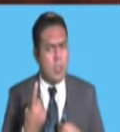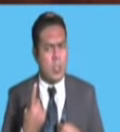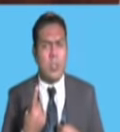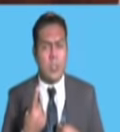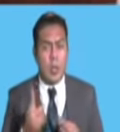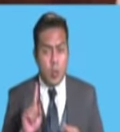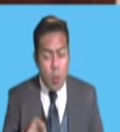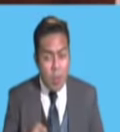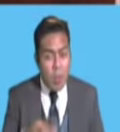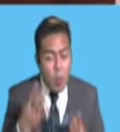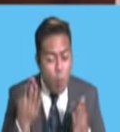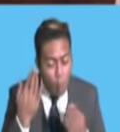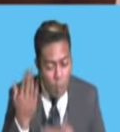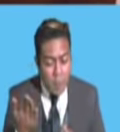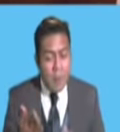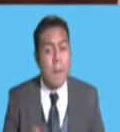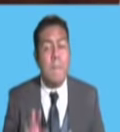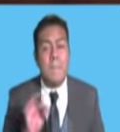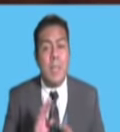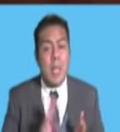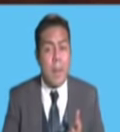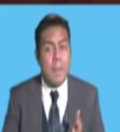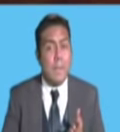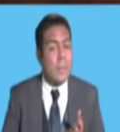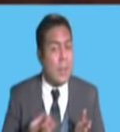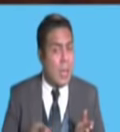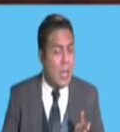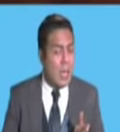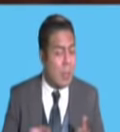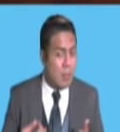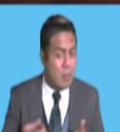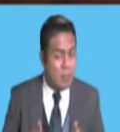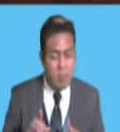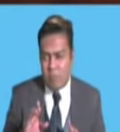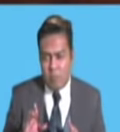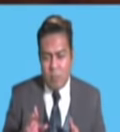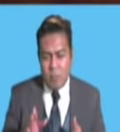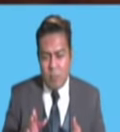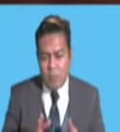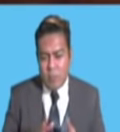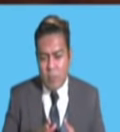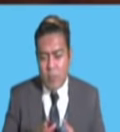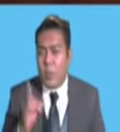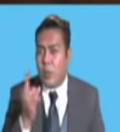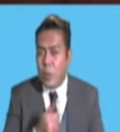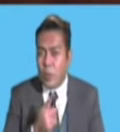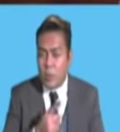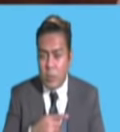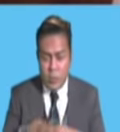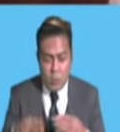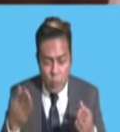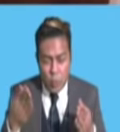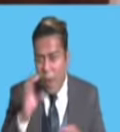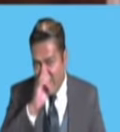Honorable PM that the Honorable AG is a political liability. He also stated, as usual, referring to ethnicity and